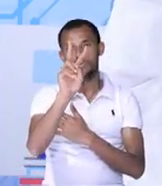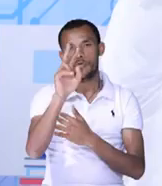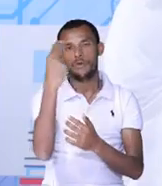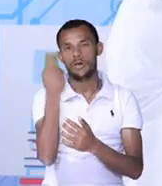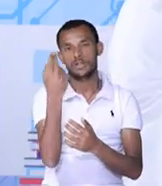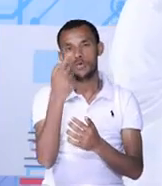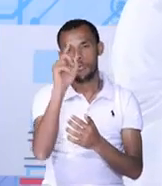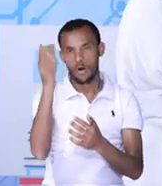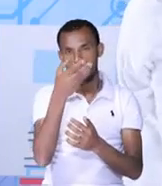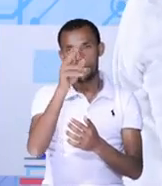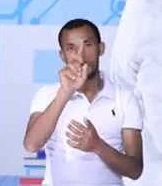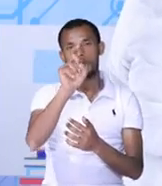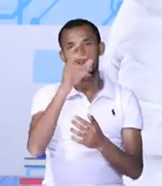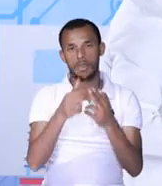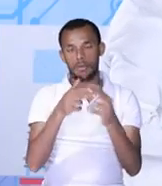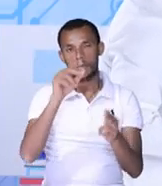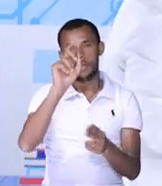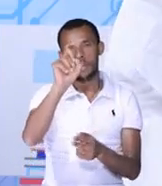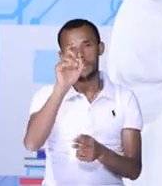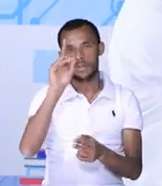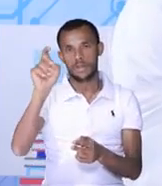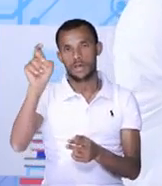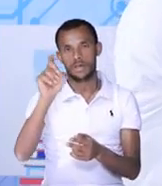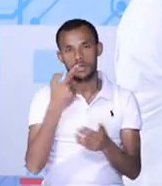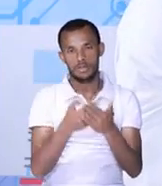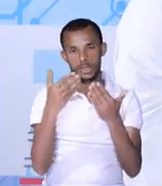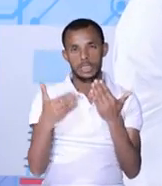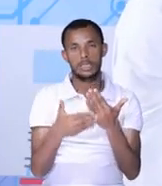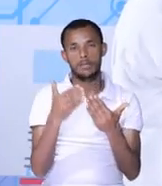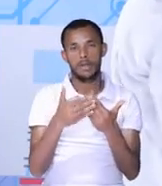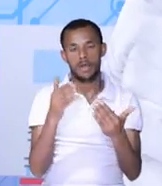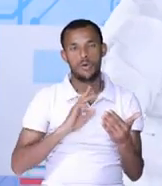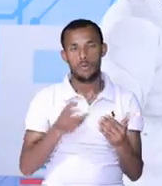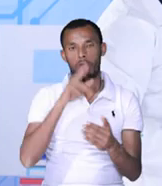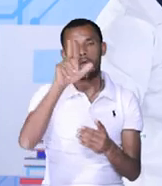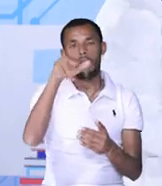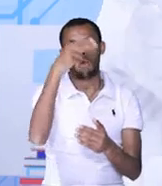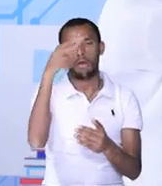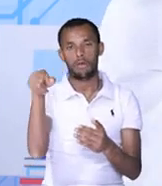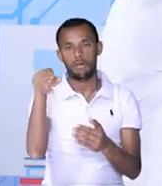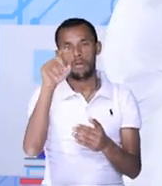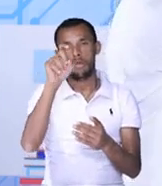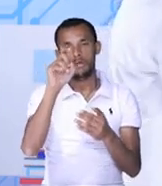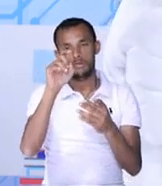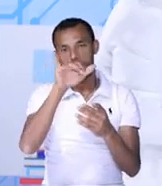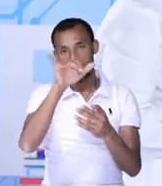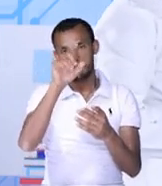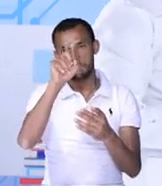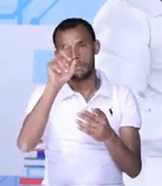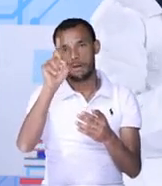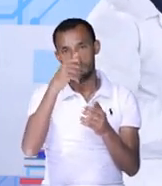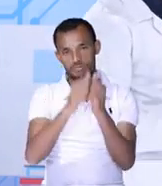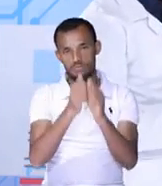functions, this 1 over x times x dx. So this simply, you can cancel x by x, and you have 1